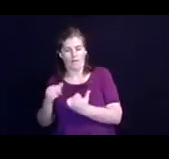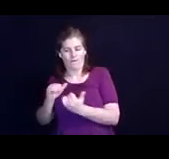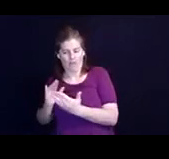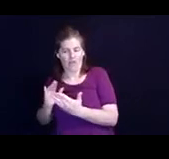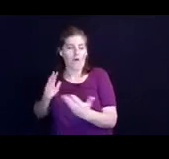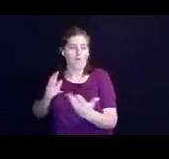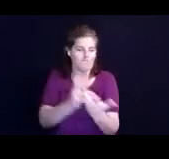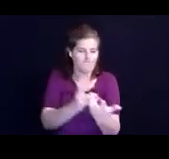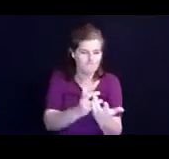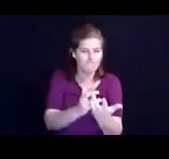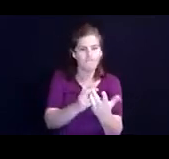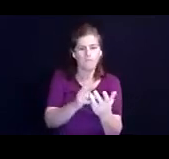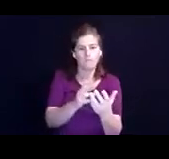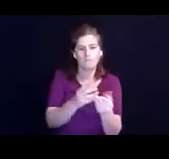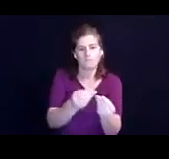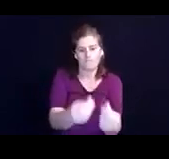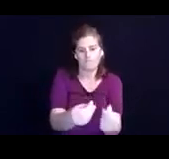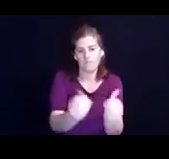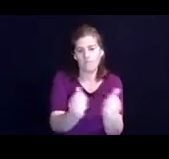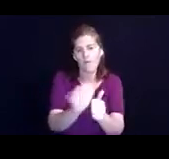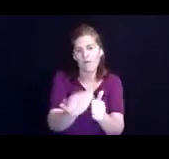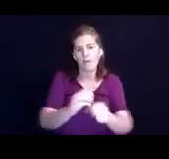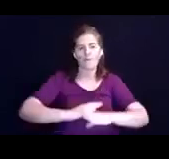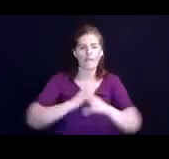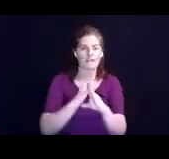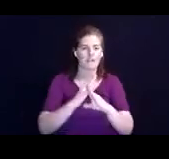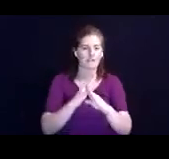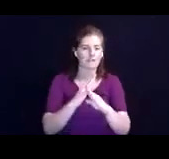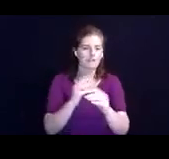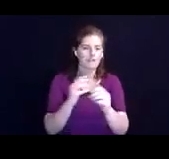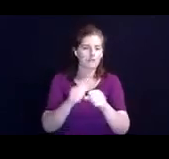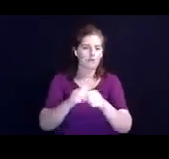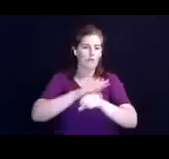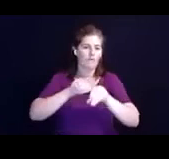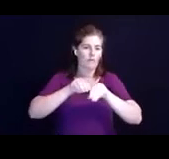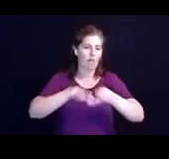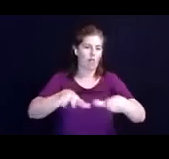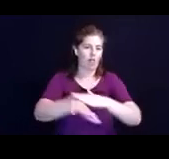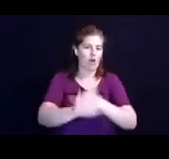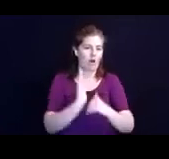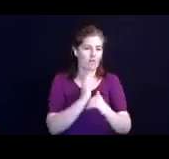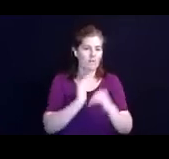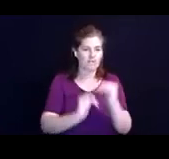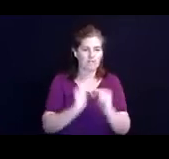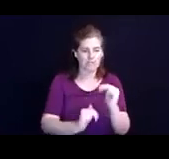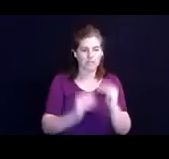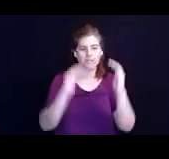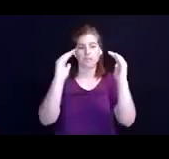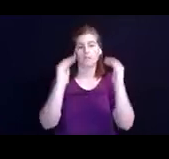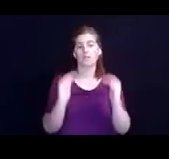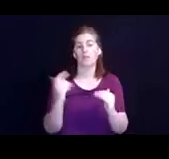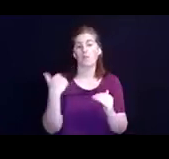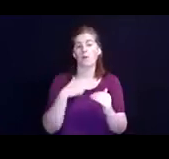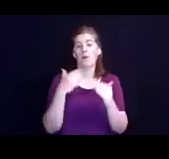our care for patients with COVID and for preventing COVID from entering our institutions. We will have